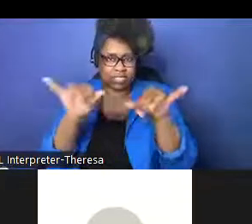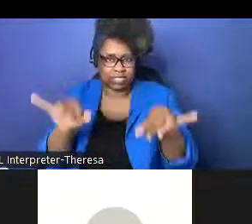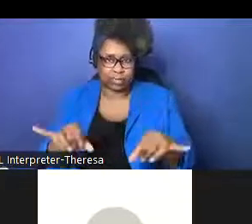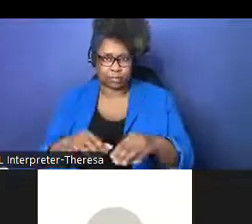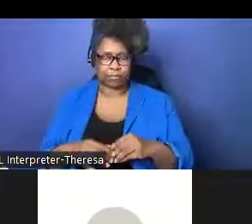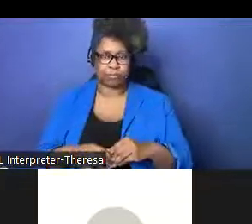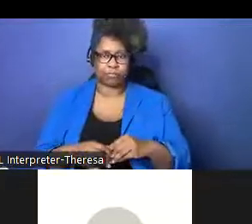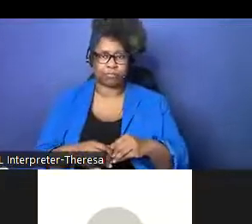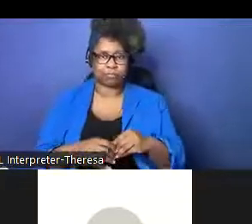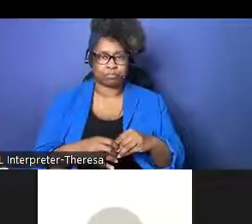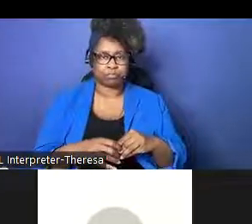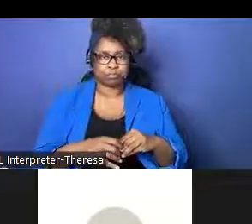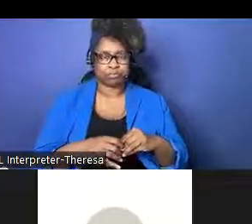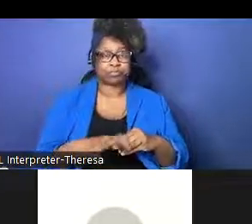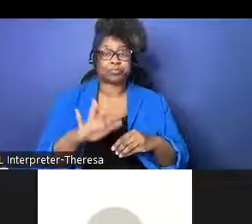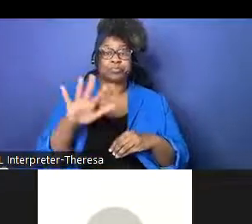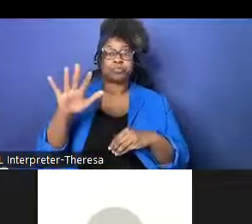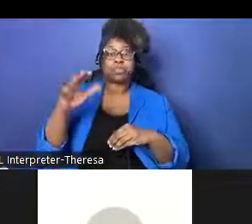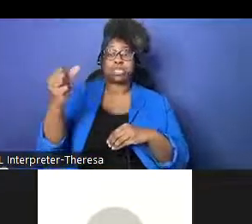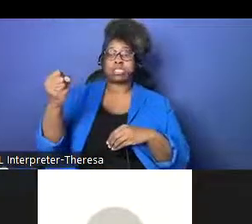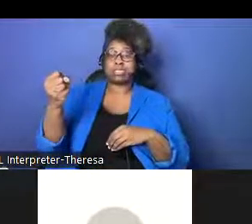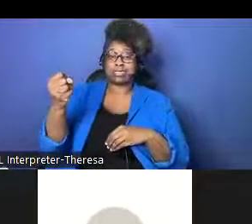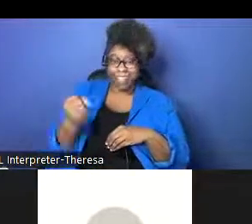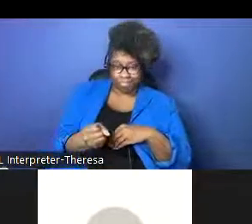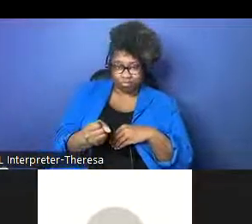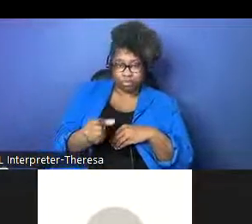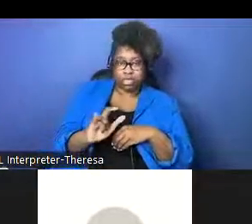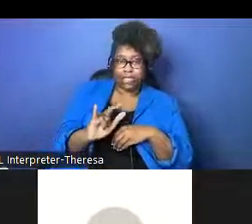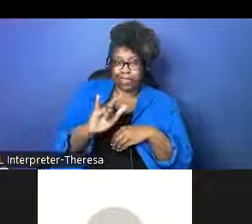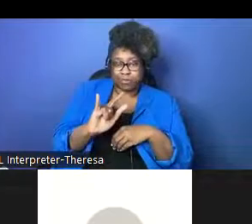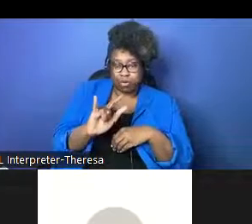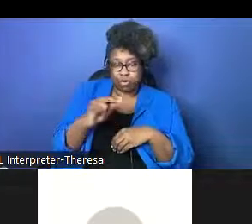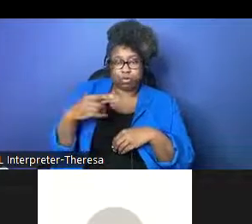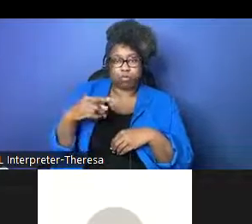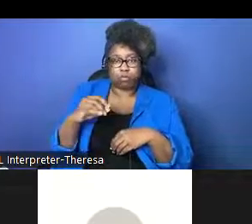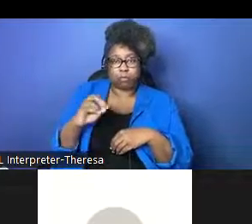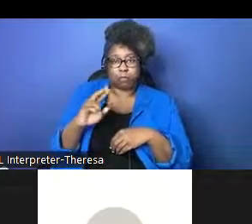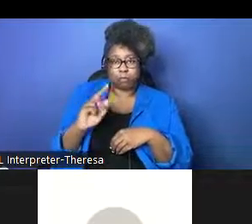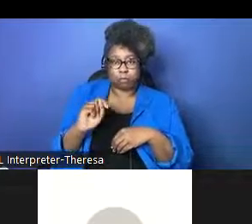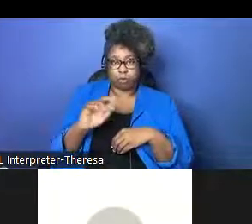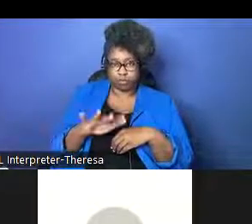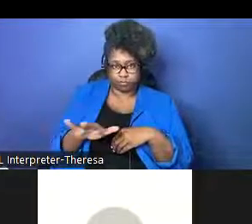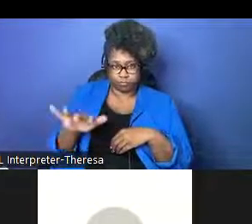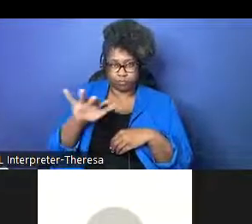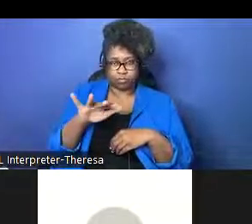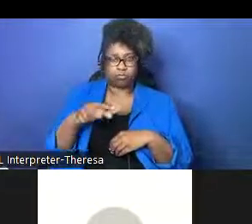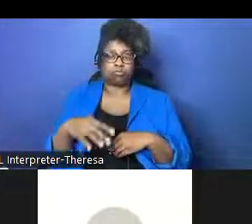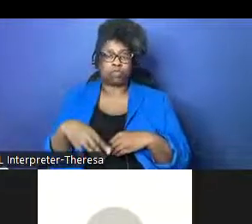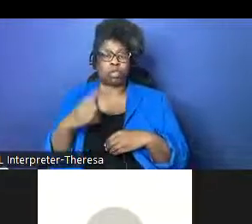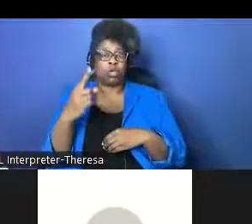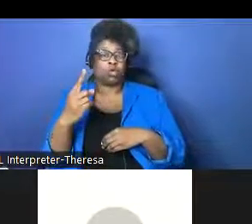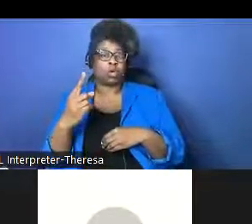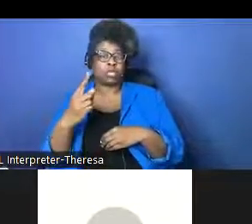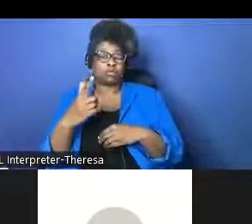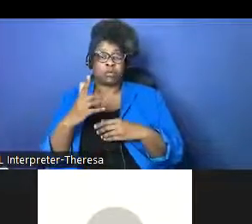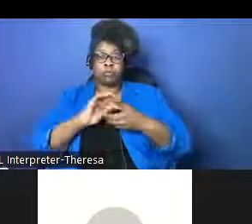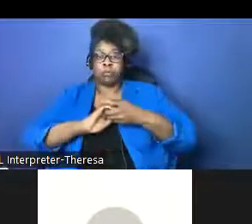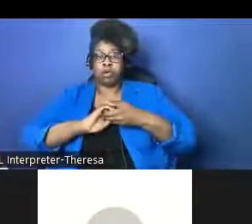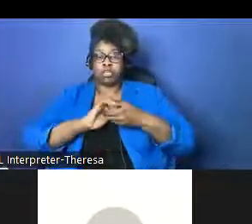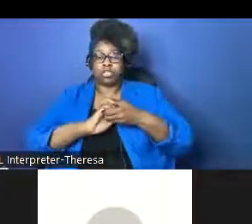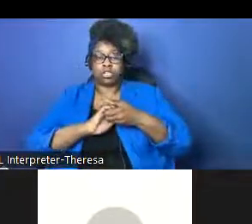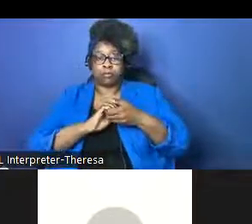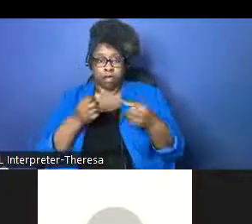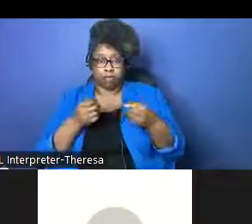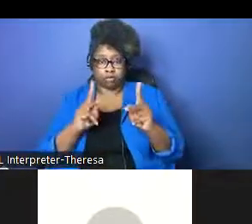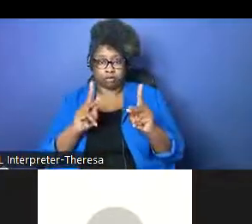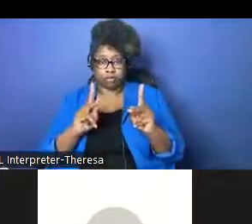When we get a bit farther south to the airport and port area, one of the main partnership opportunities